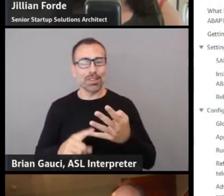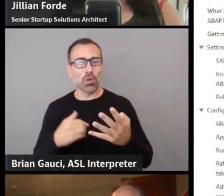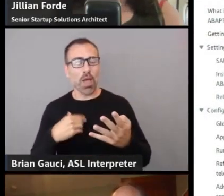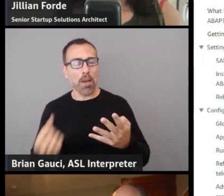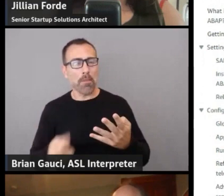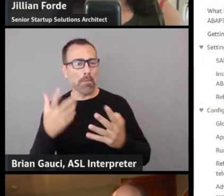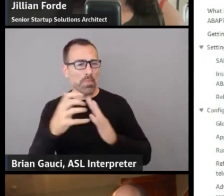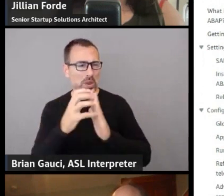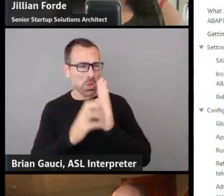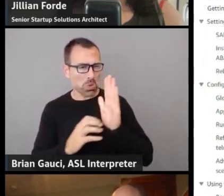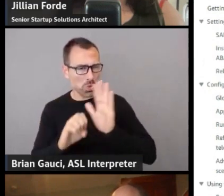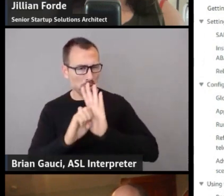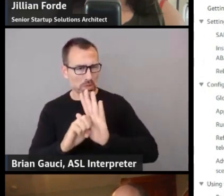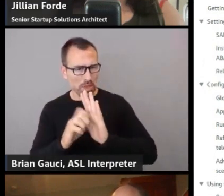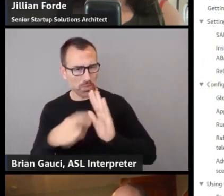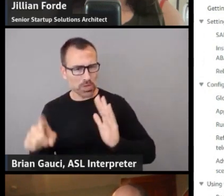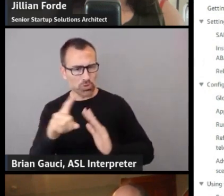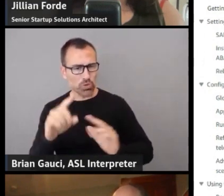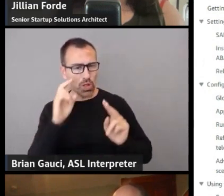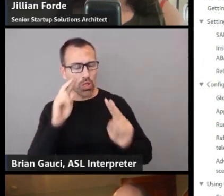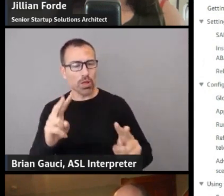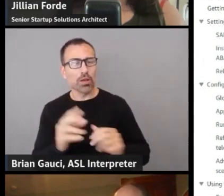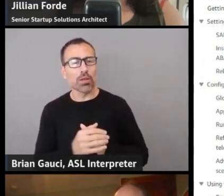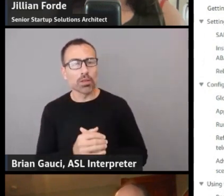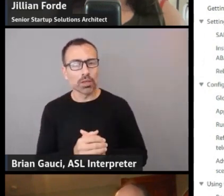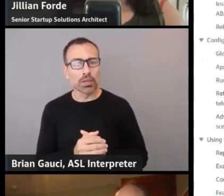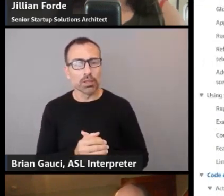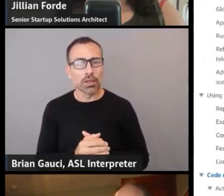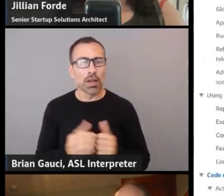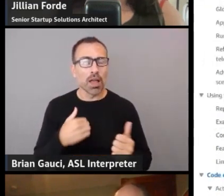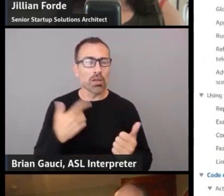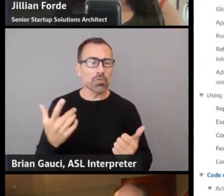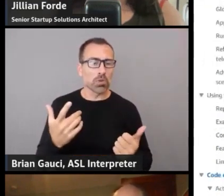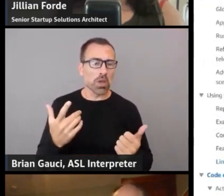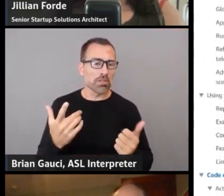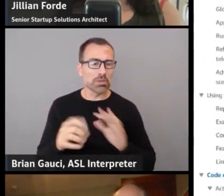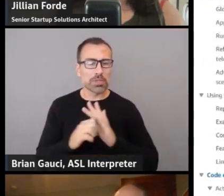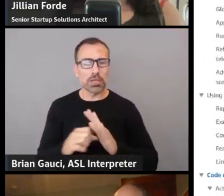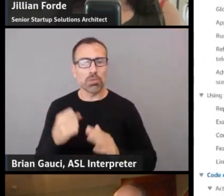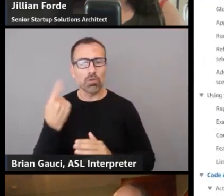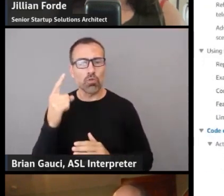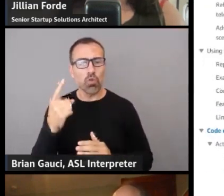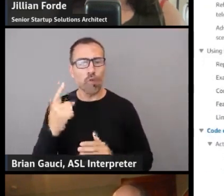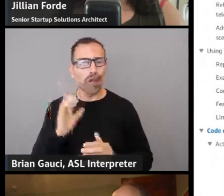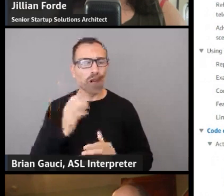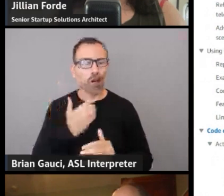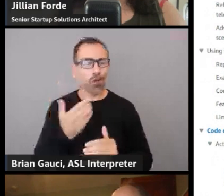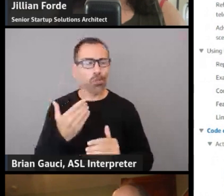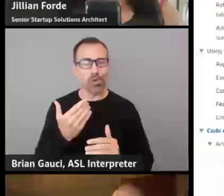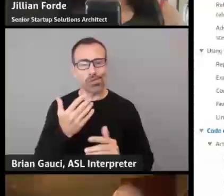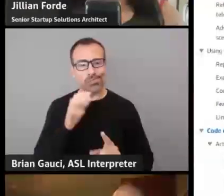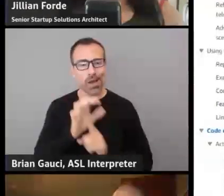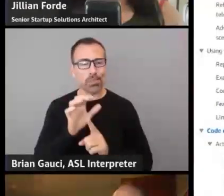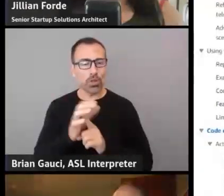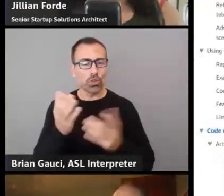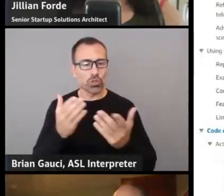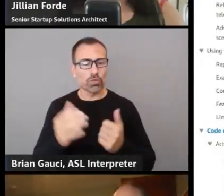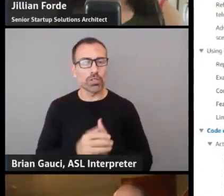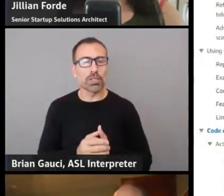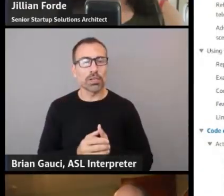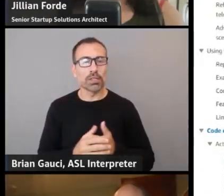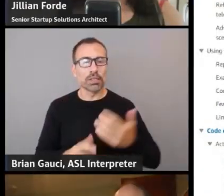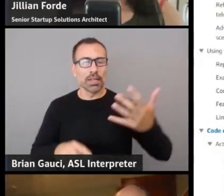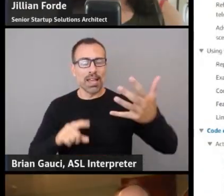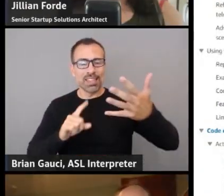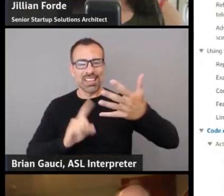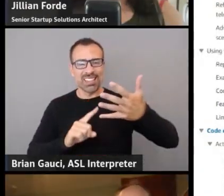out there, which we invite you to take a look at. So we've got examples for some of our most popular services. And then, of course, we've got the